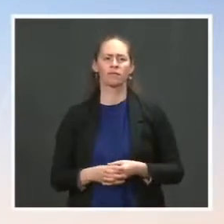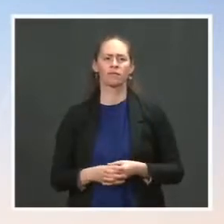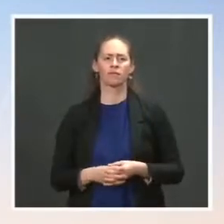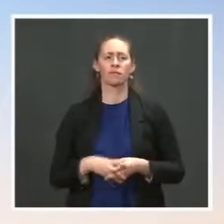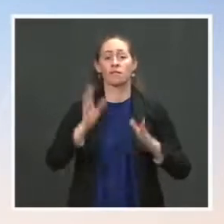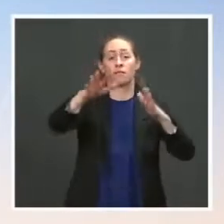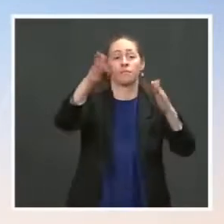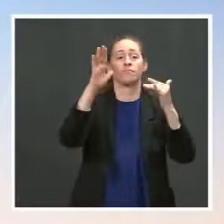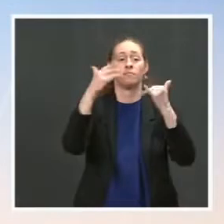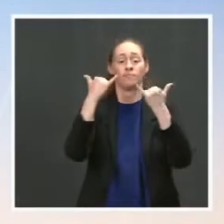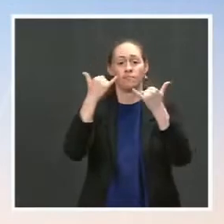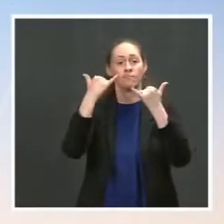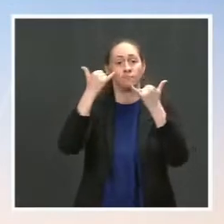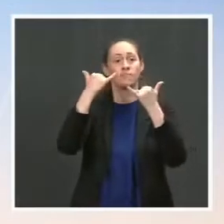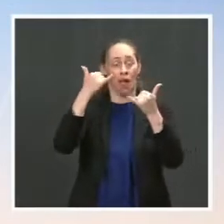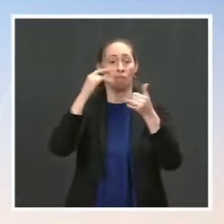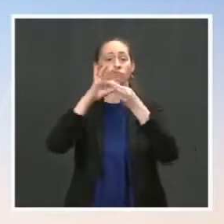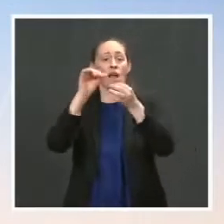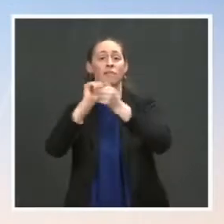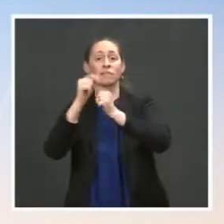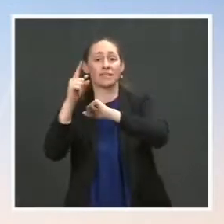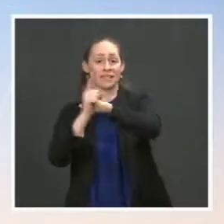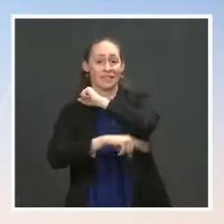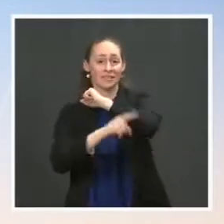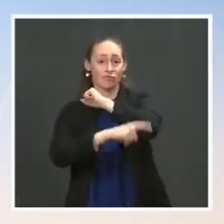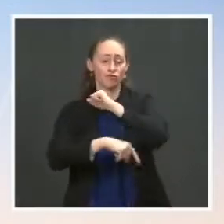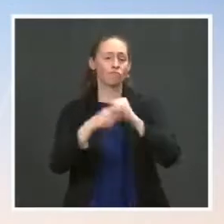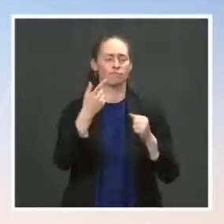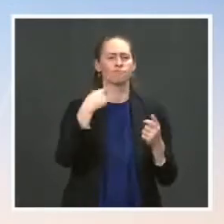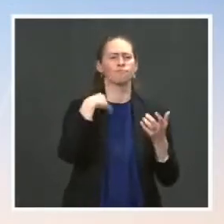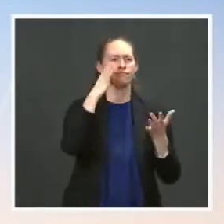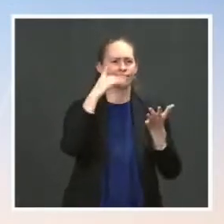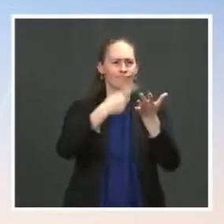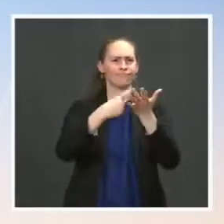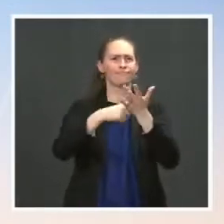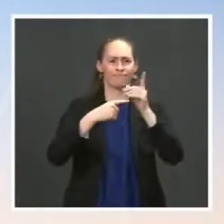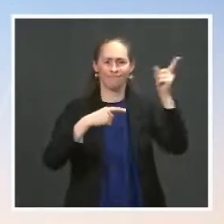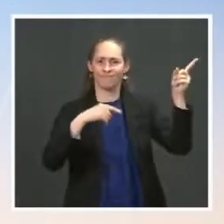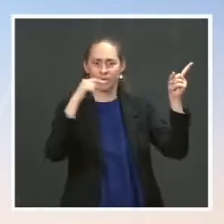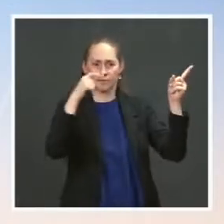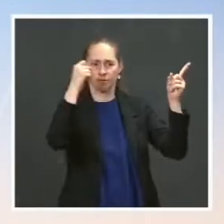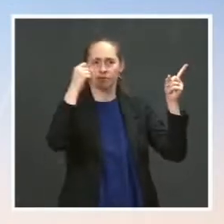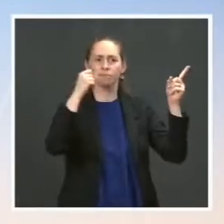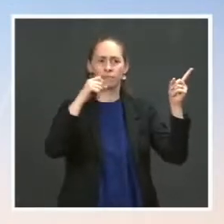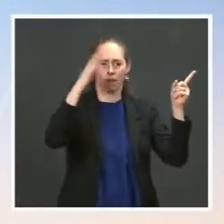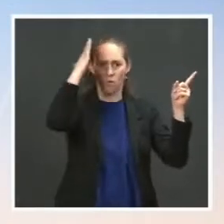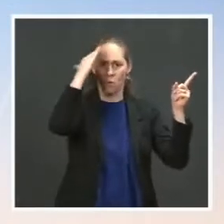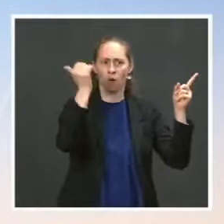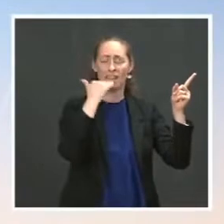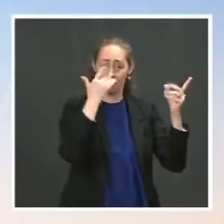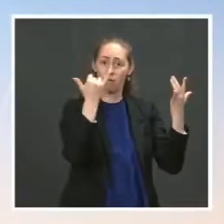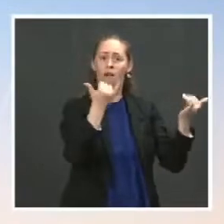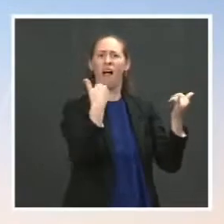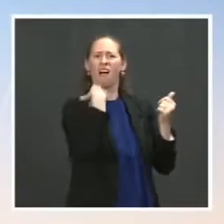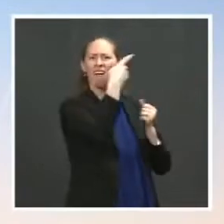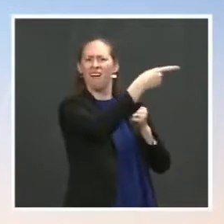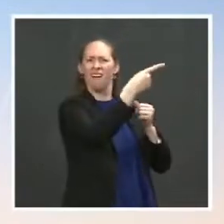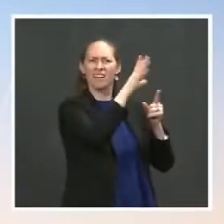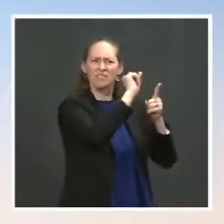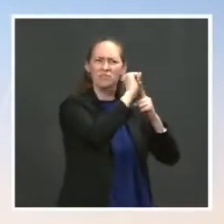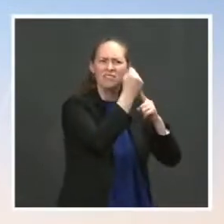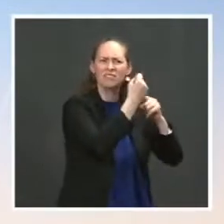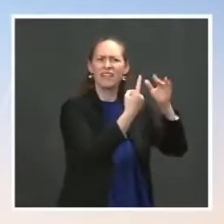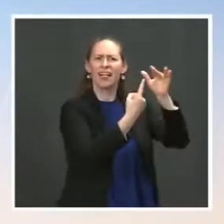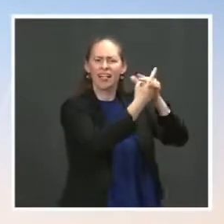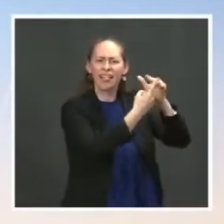relates to sanctions are meant to be targeted at the North Korean people. They are in the conditions and the circumstances they are in because of the actions